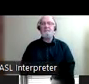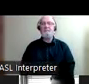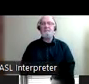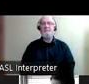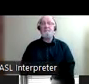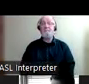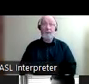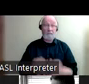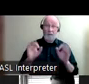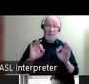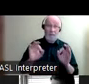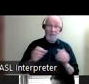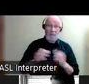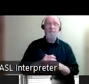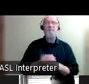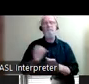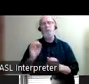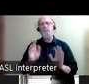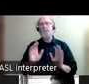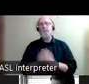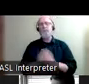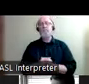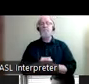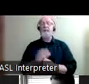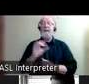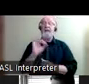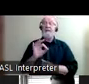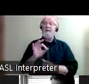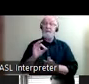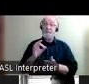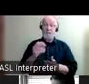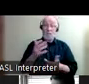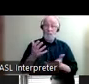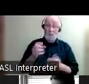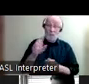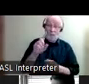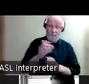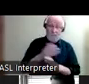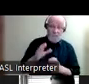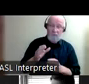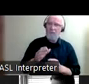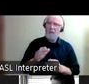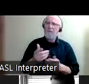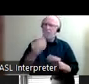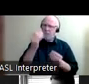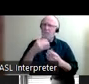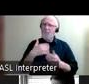No? Okay. If you do have a comment before we end or a question, please, by all means, just let us know.